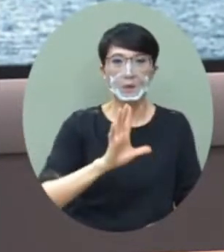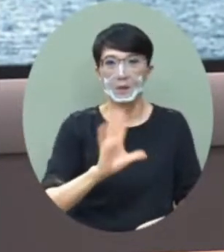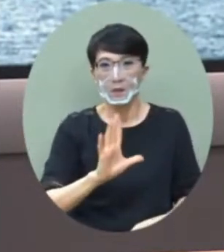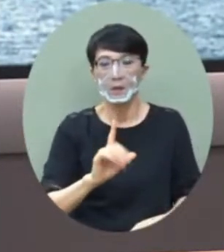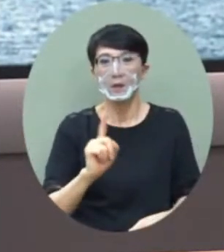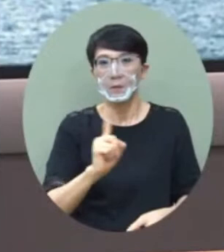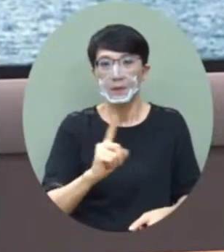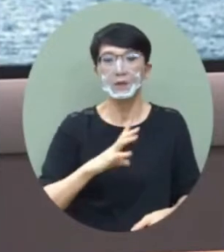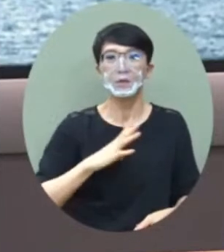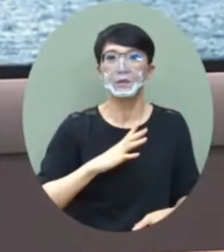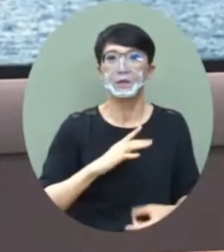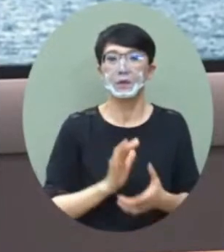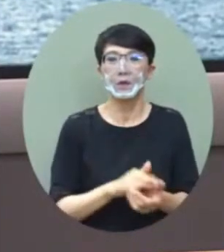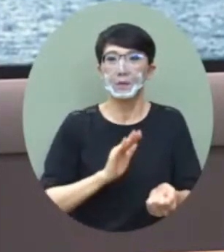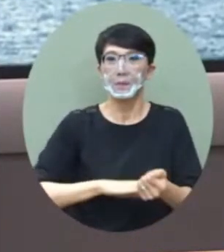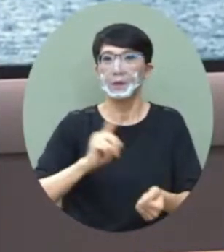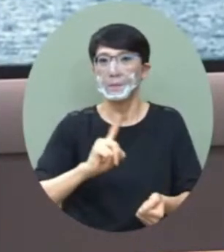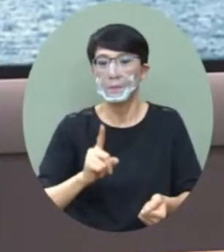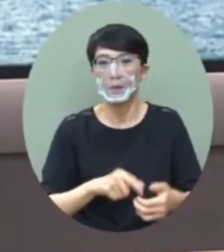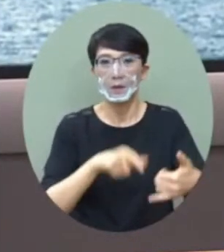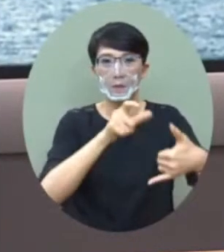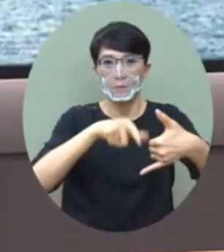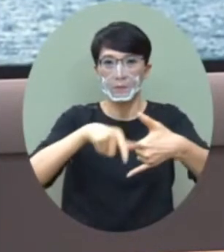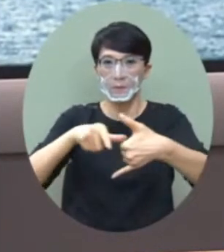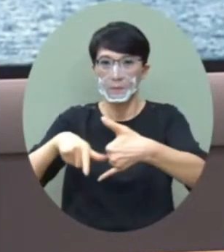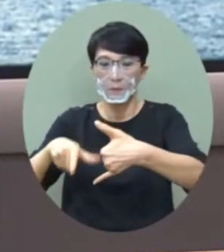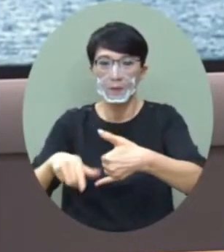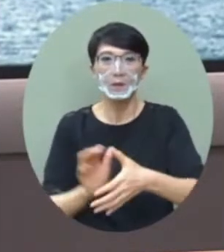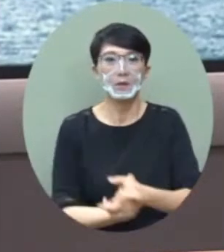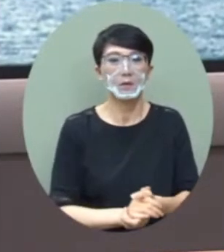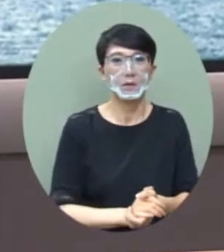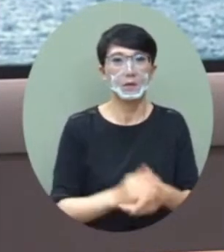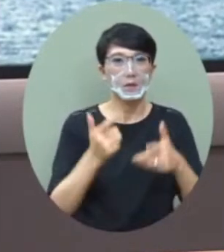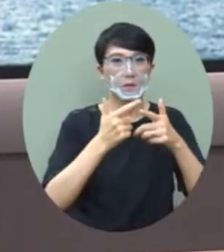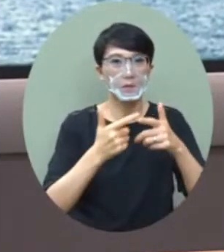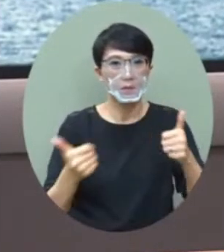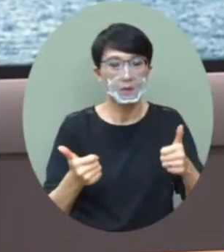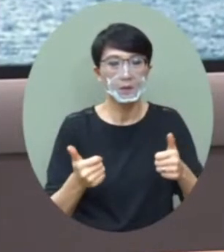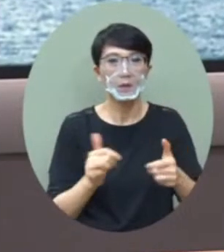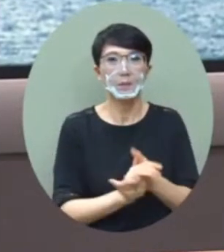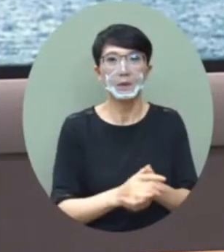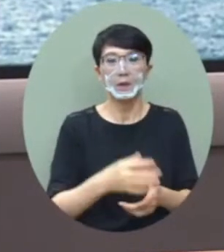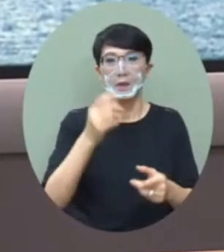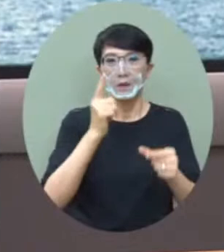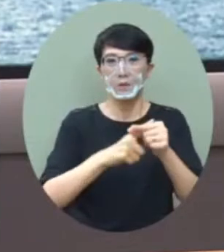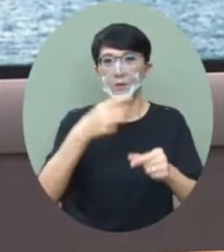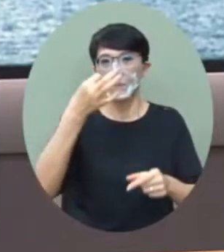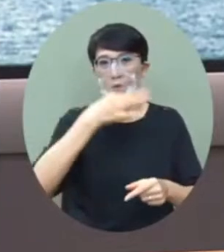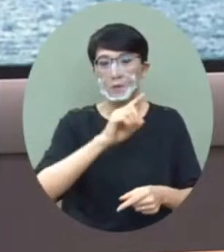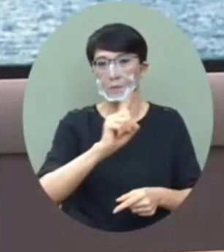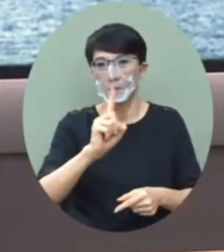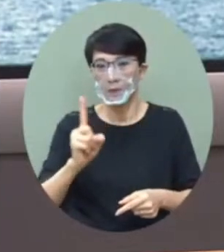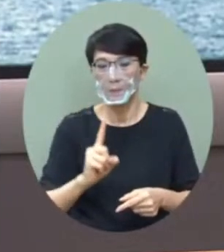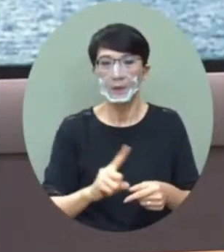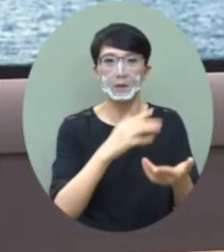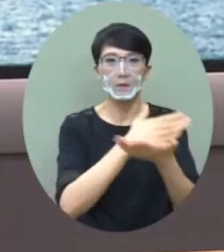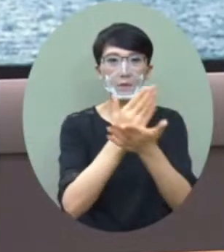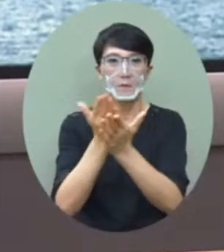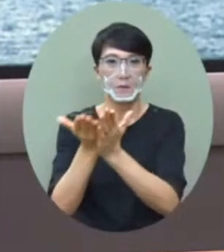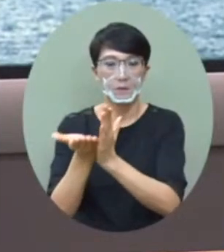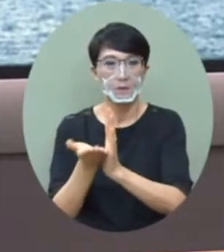public to consider their own physical conditions before